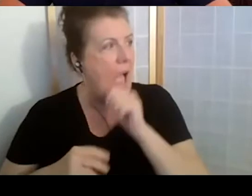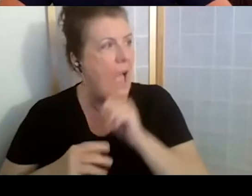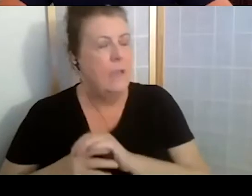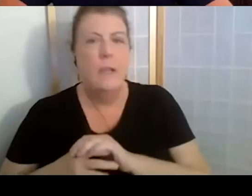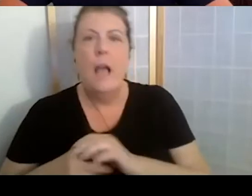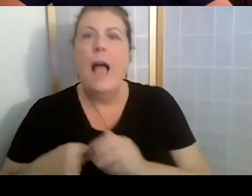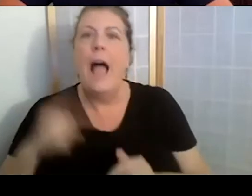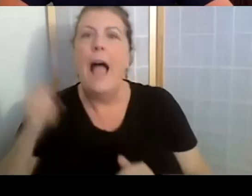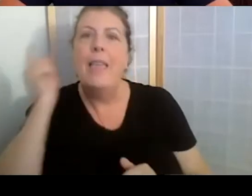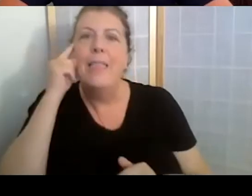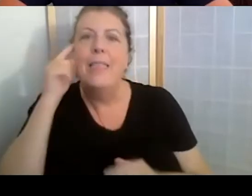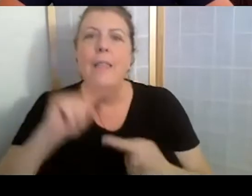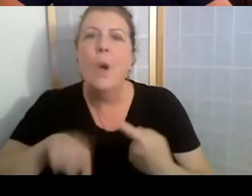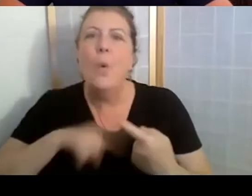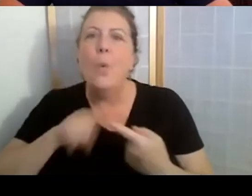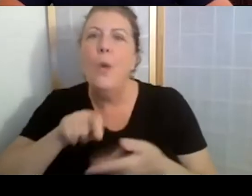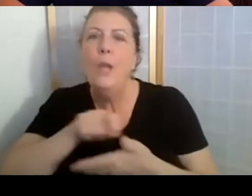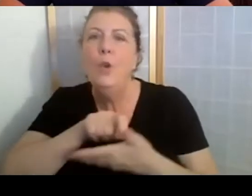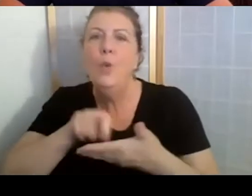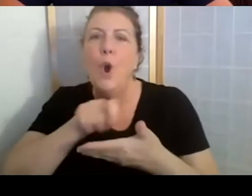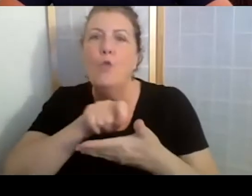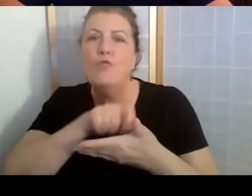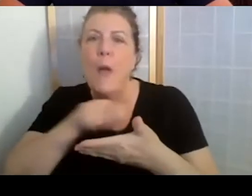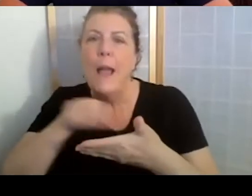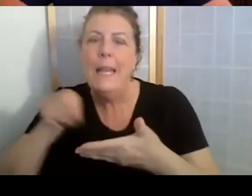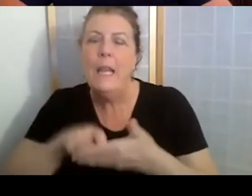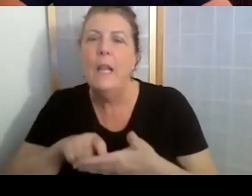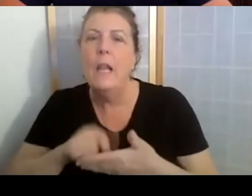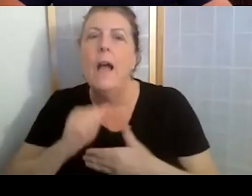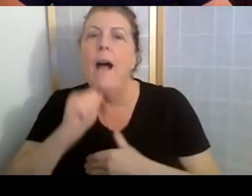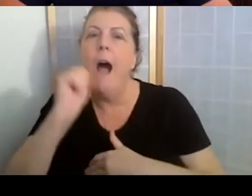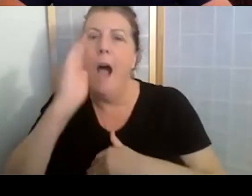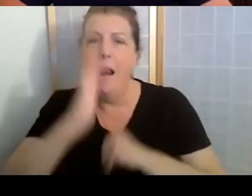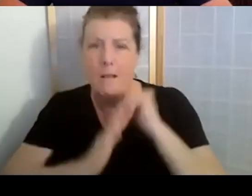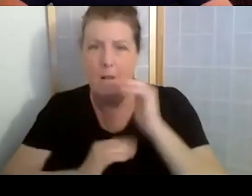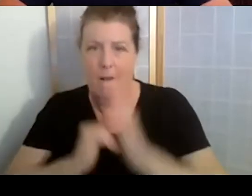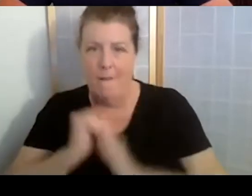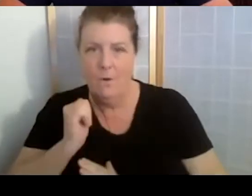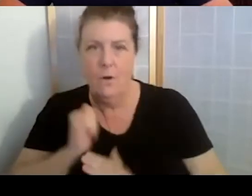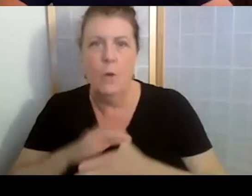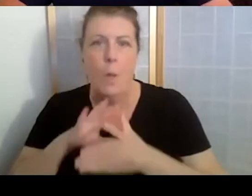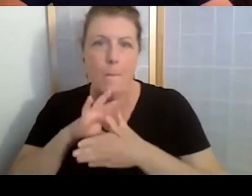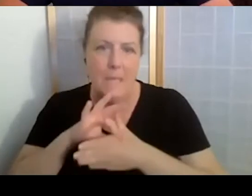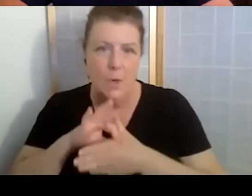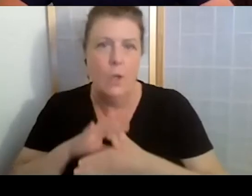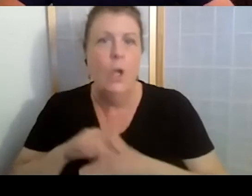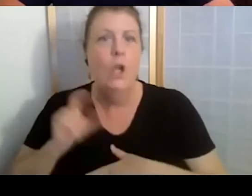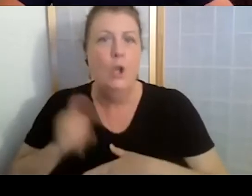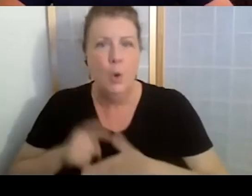when you're writing uncomfortable material, you have to acknowledge that the process of writing it is